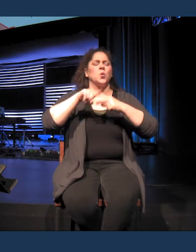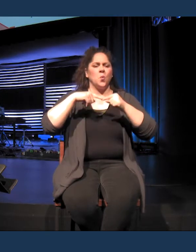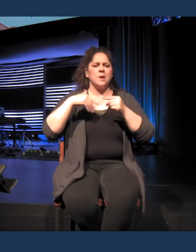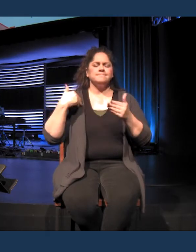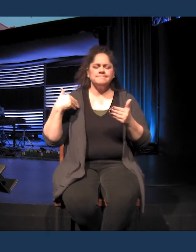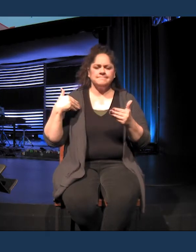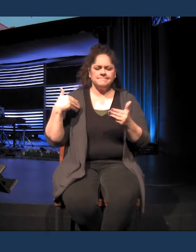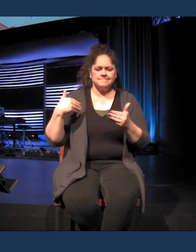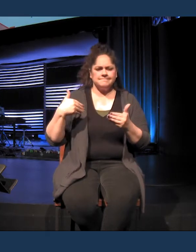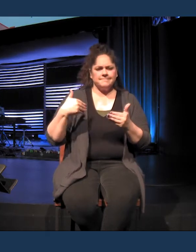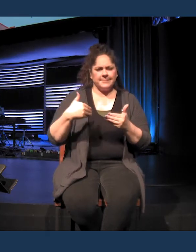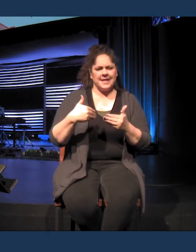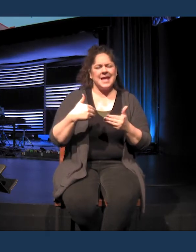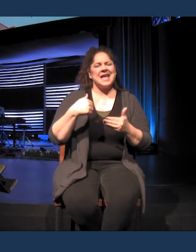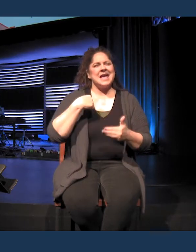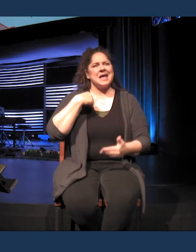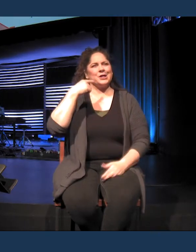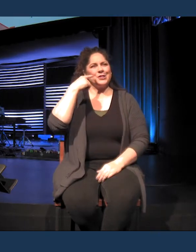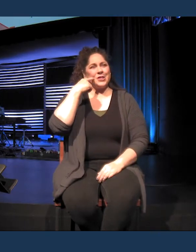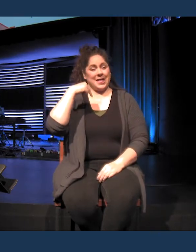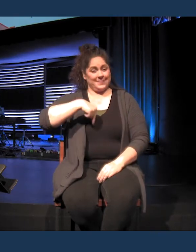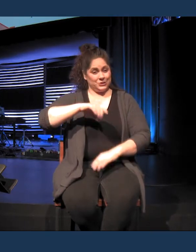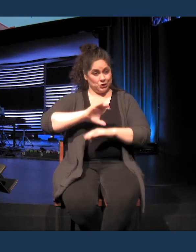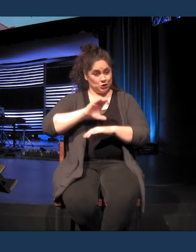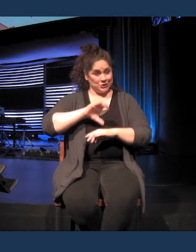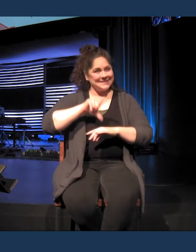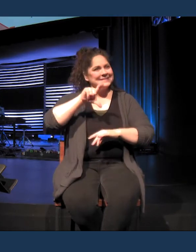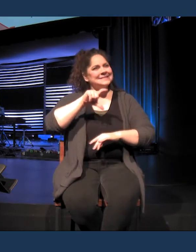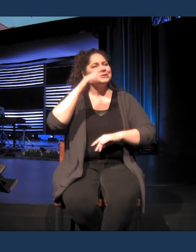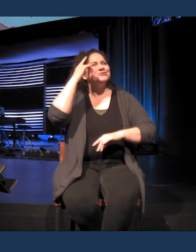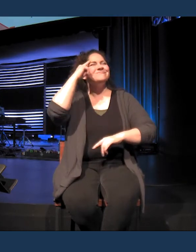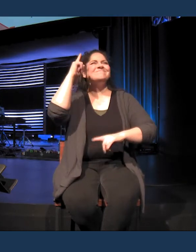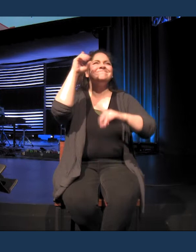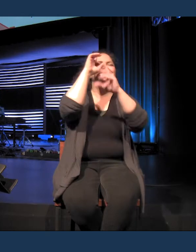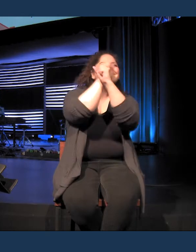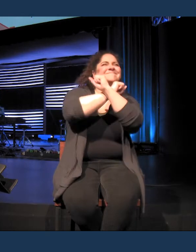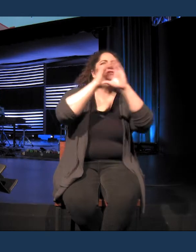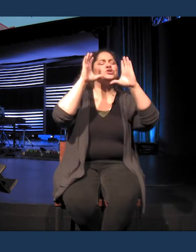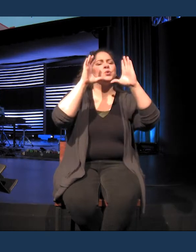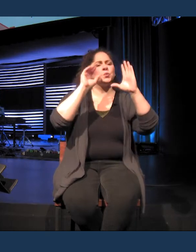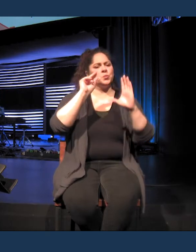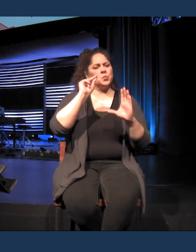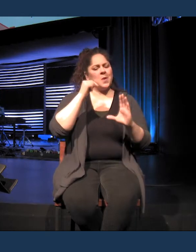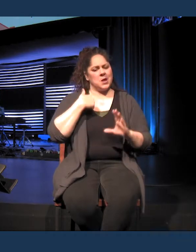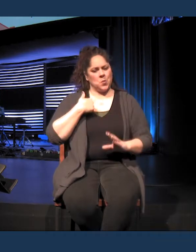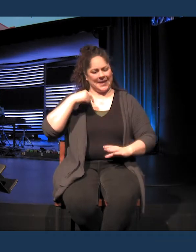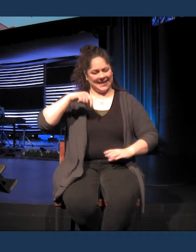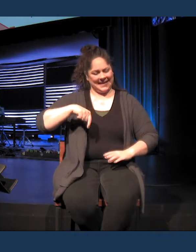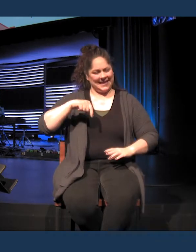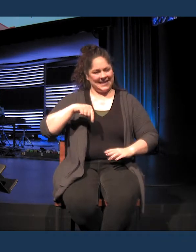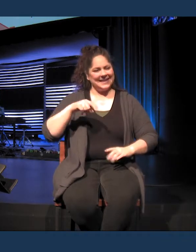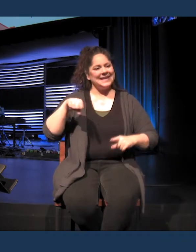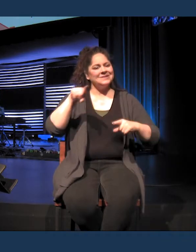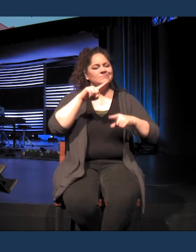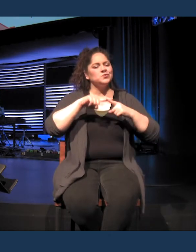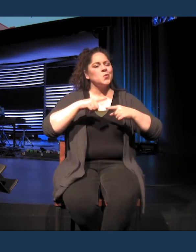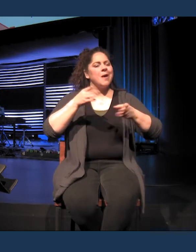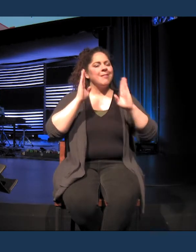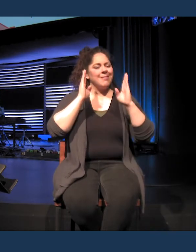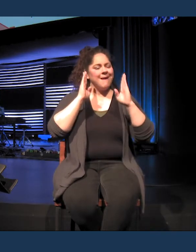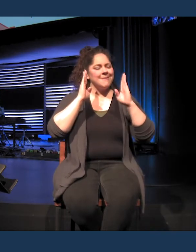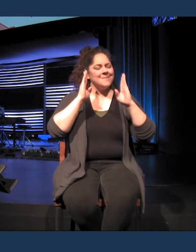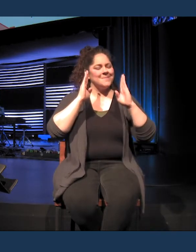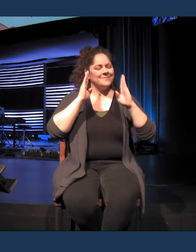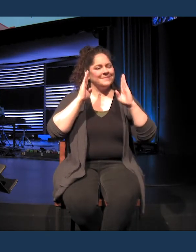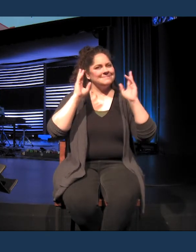clear to me that we did not need a Vision Sunday here at Worship Center. We need an alignment series. Not